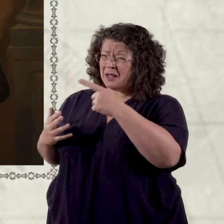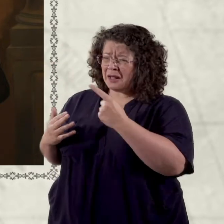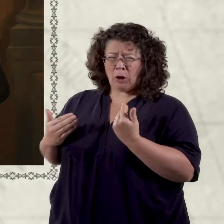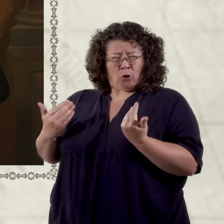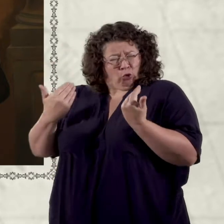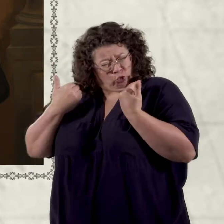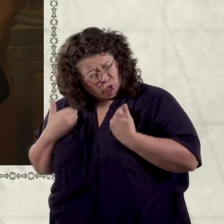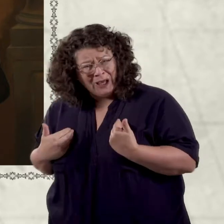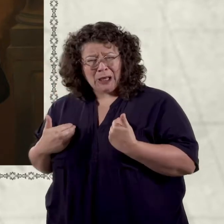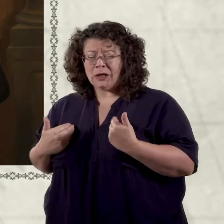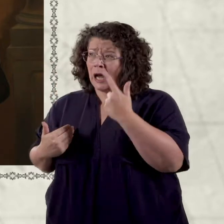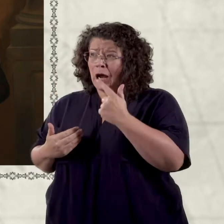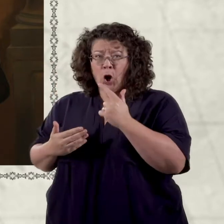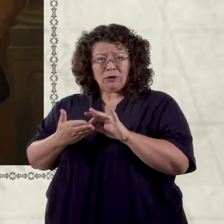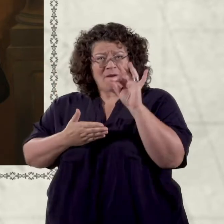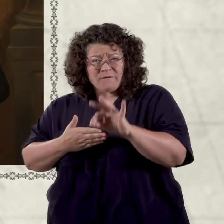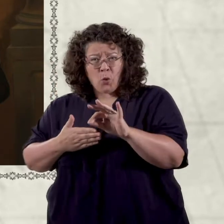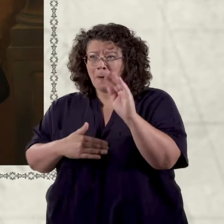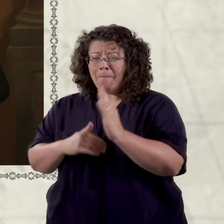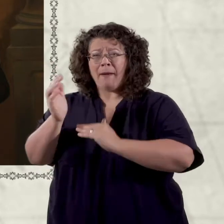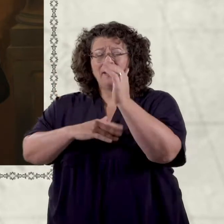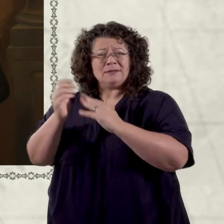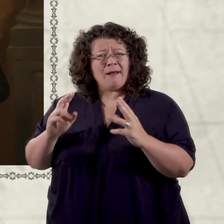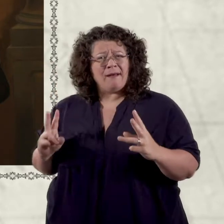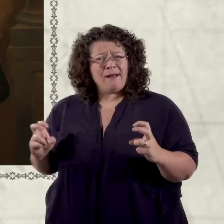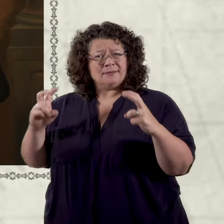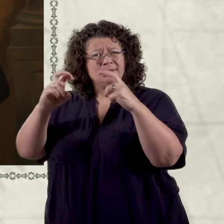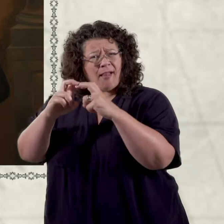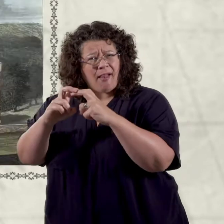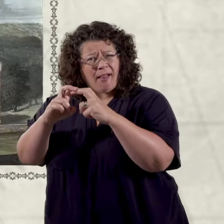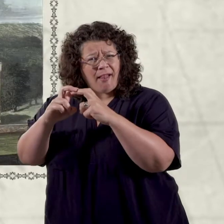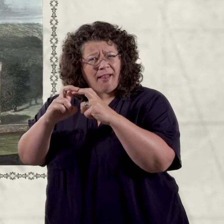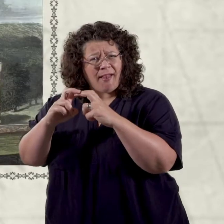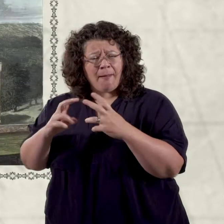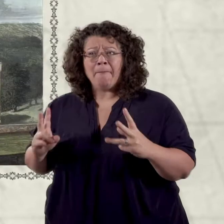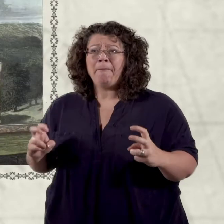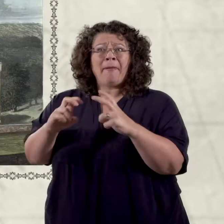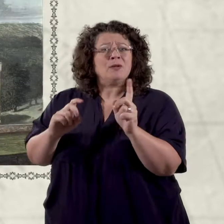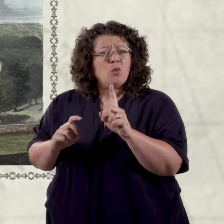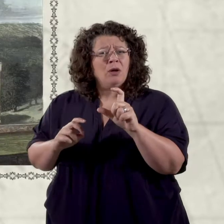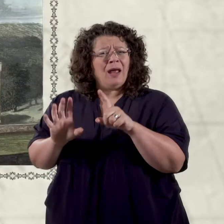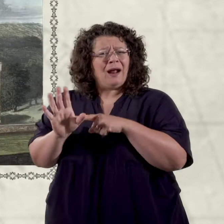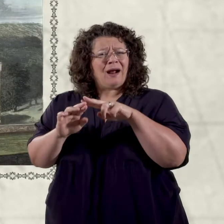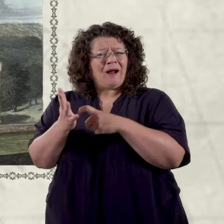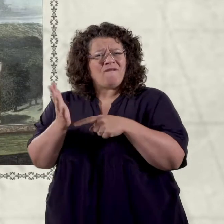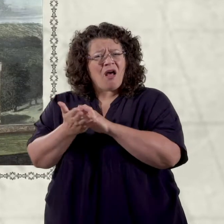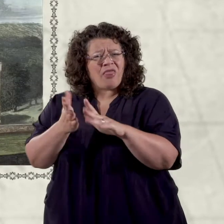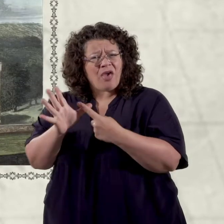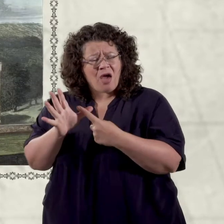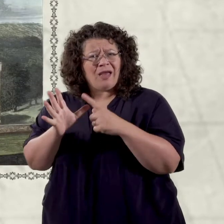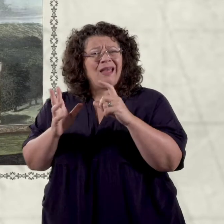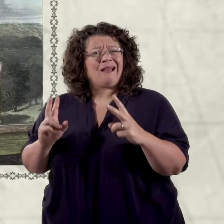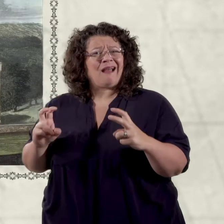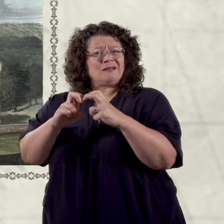was so rich that he could even afford to build a castle, and that's exactly what he did. He built Cadw Castle in Merthyr